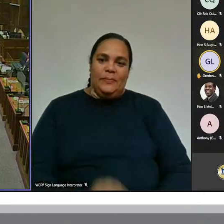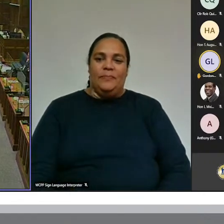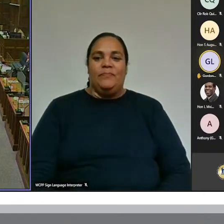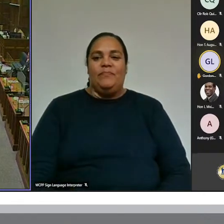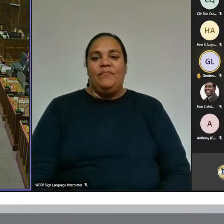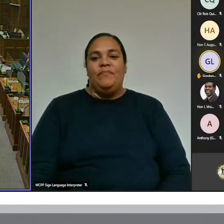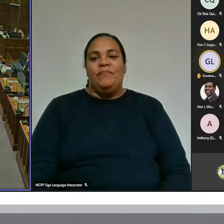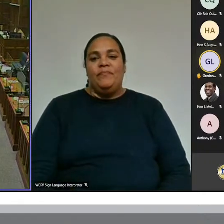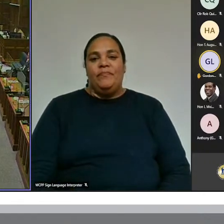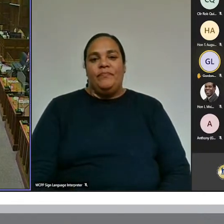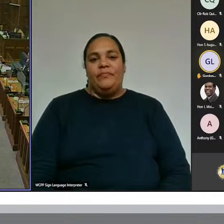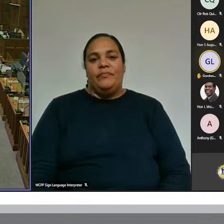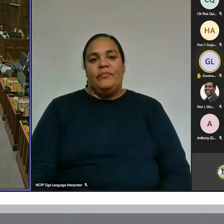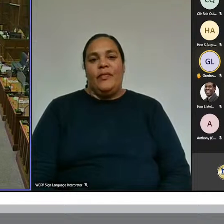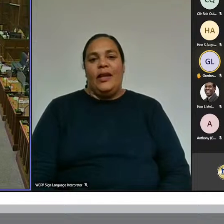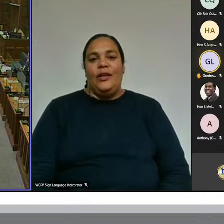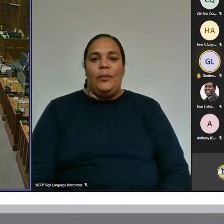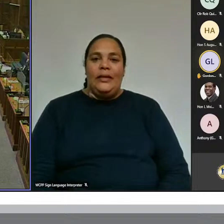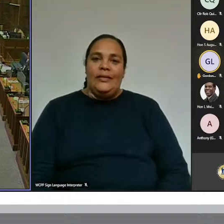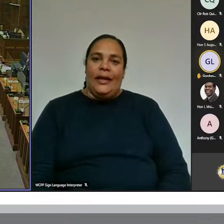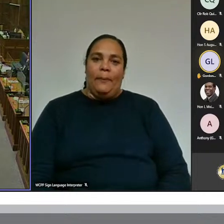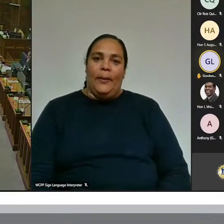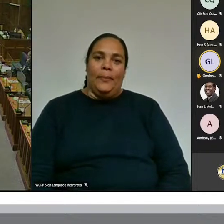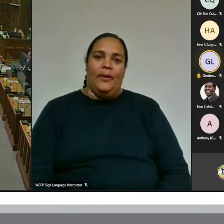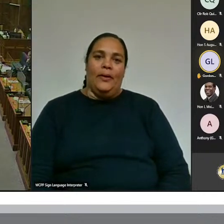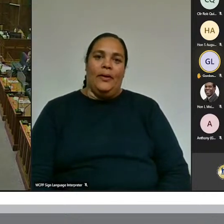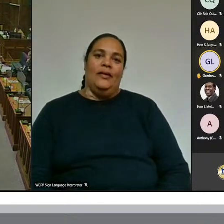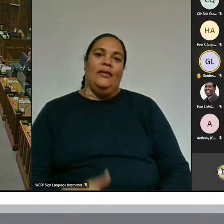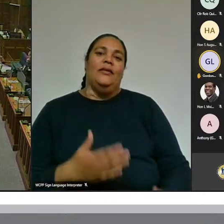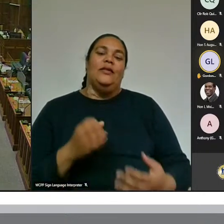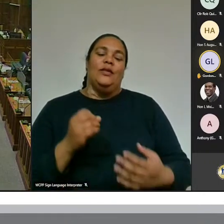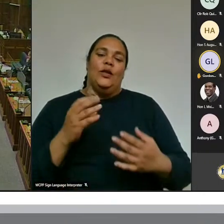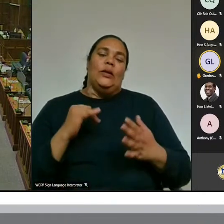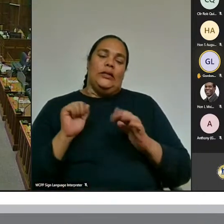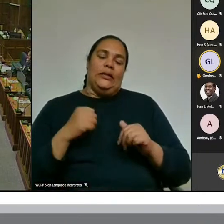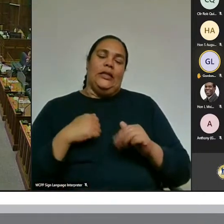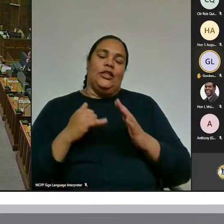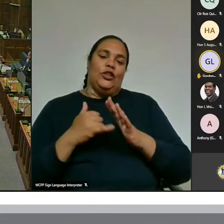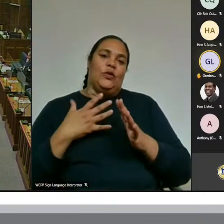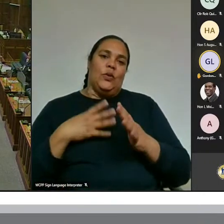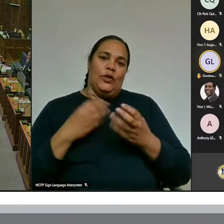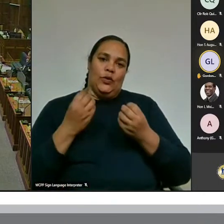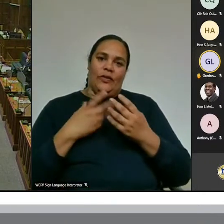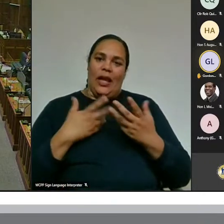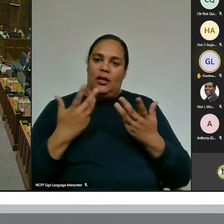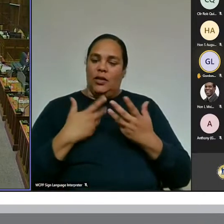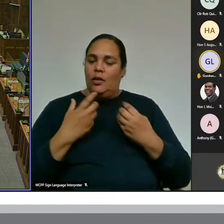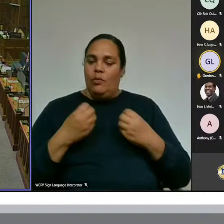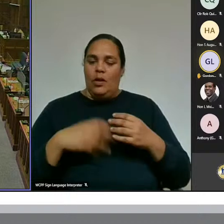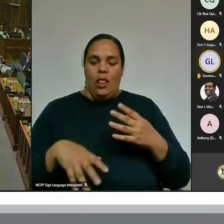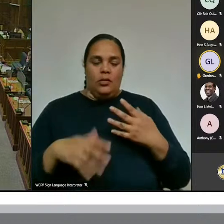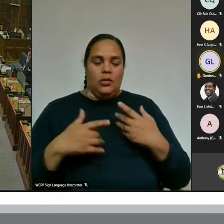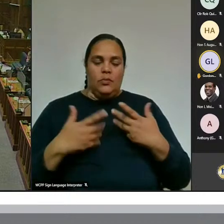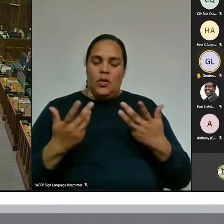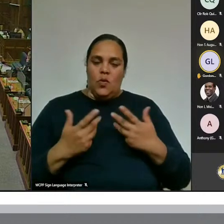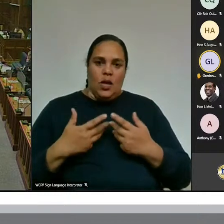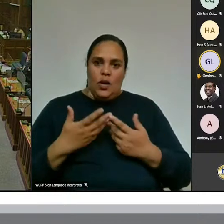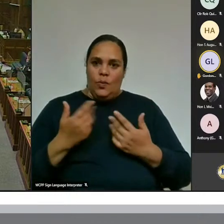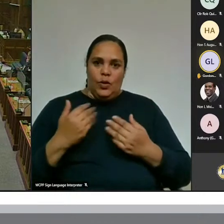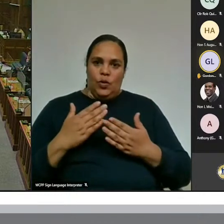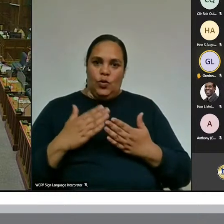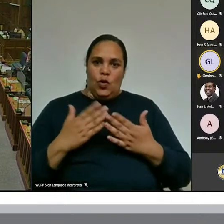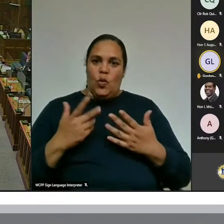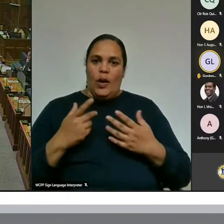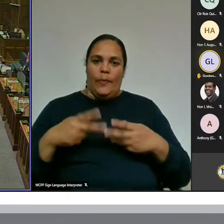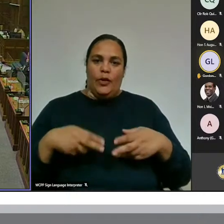can you proceed, Mr. Rasmus? Mr. Rasmus? Yes, I just wanted to iterate. I don't know where did you lost me regarding